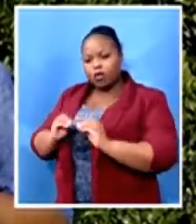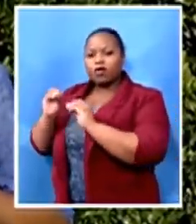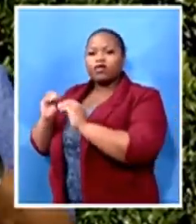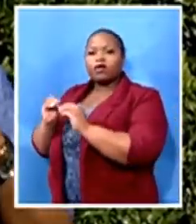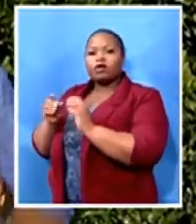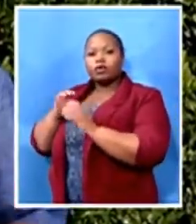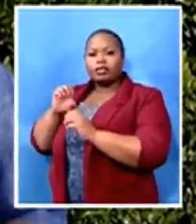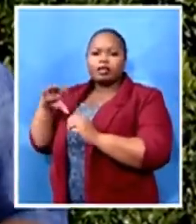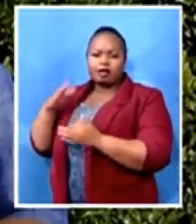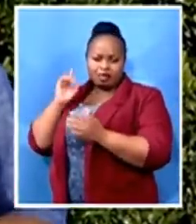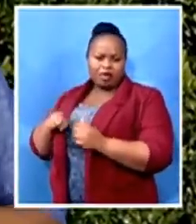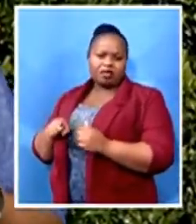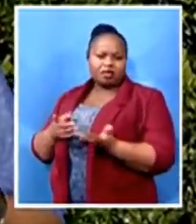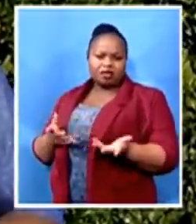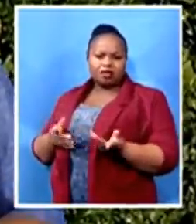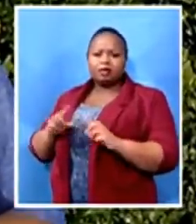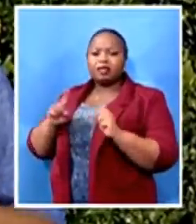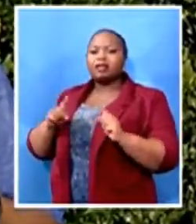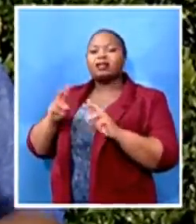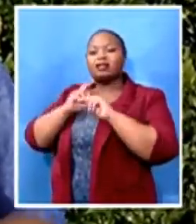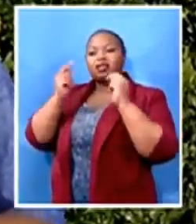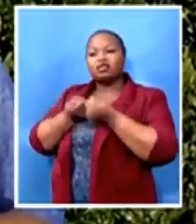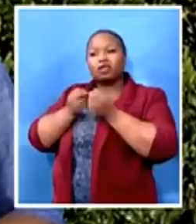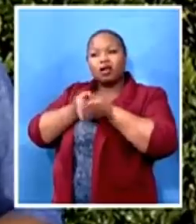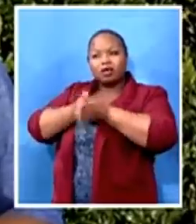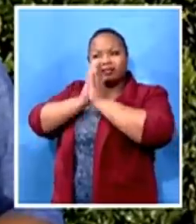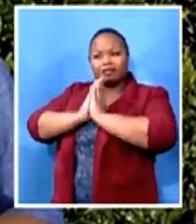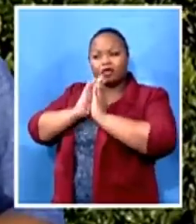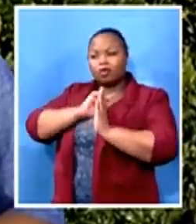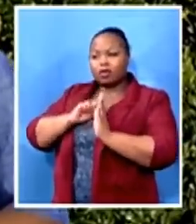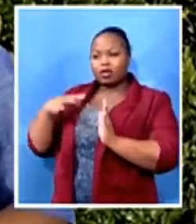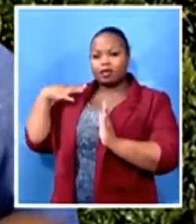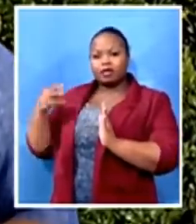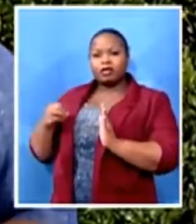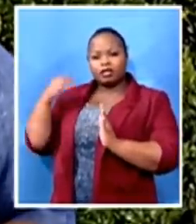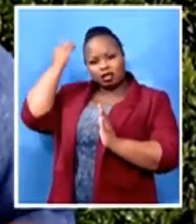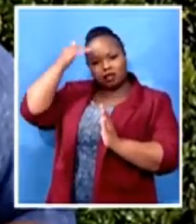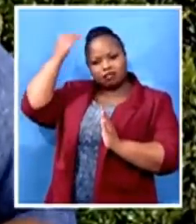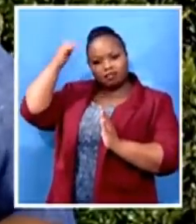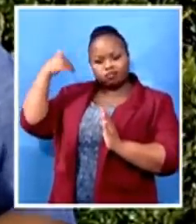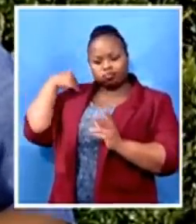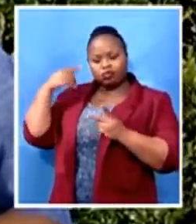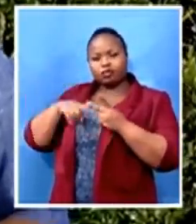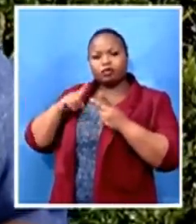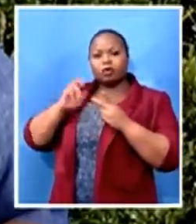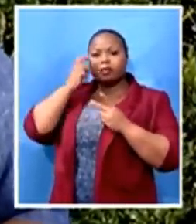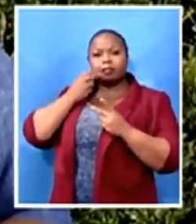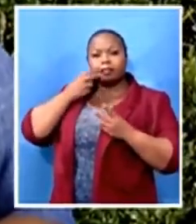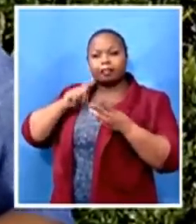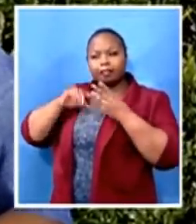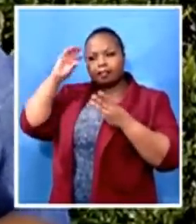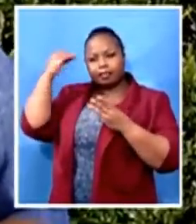was asked, because we were in a meeting with the Minister of COGTA, Minister of Health, and Minister of Police. But some of issues that are happening as we are